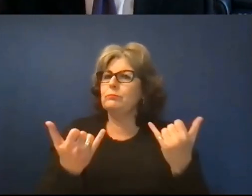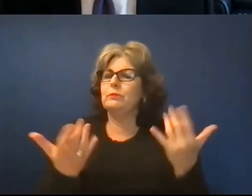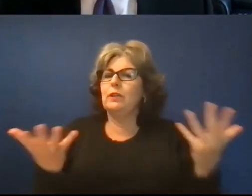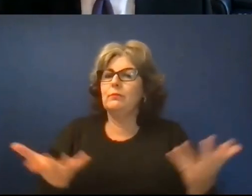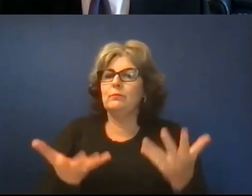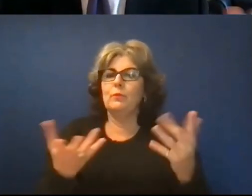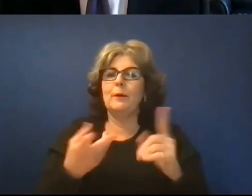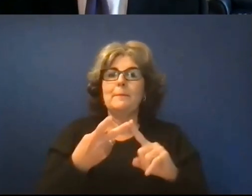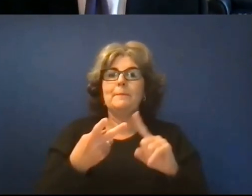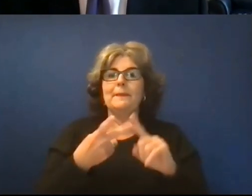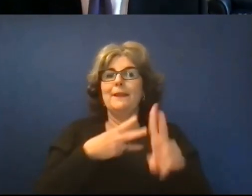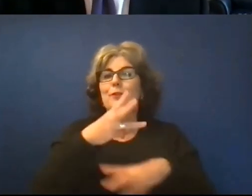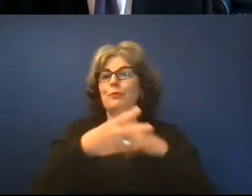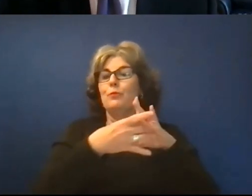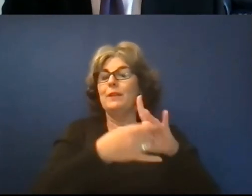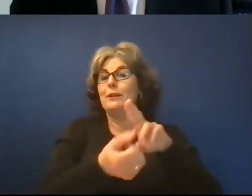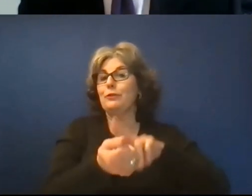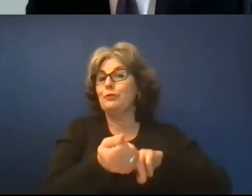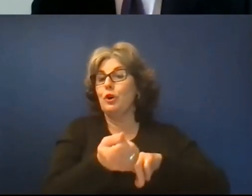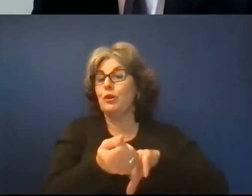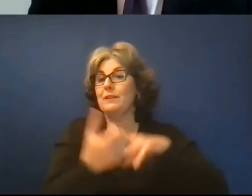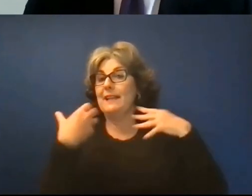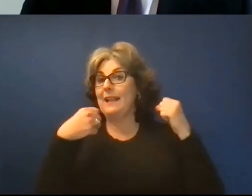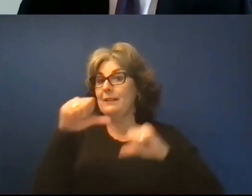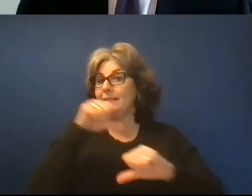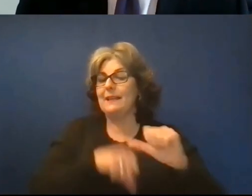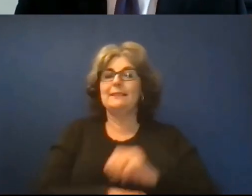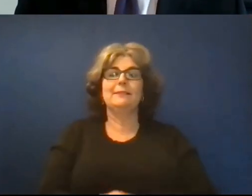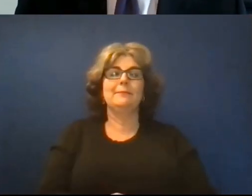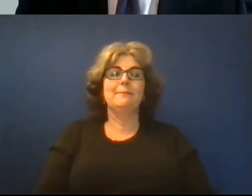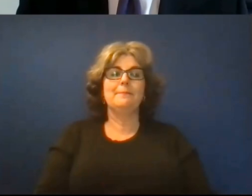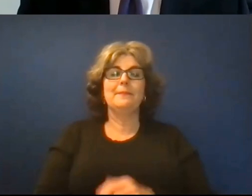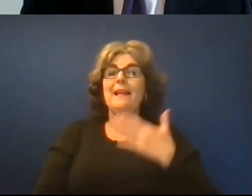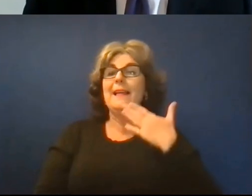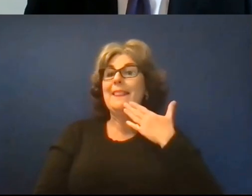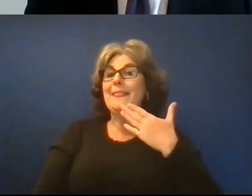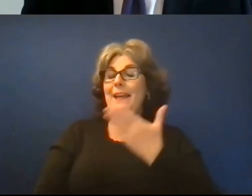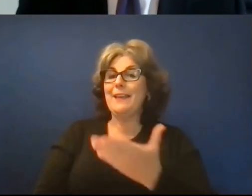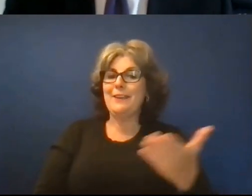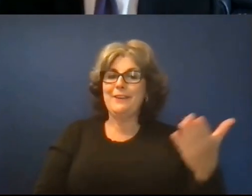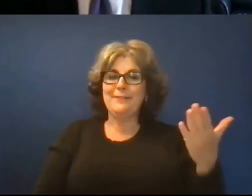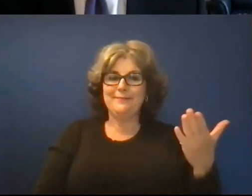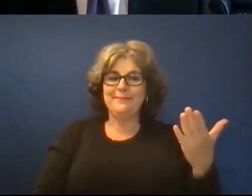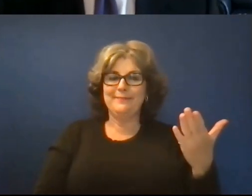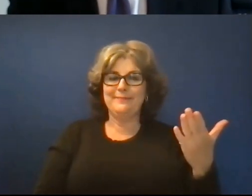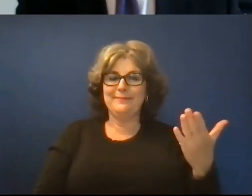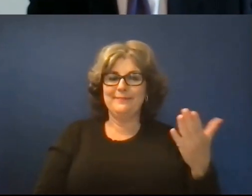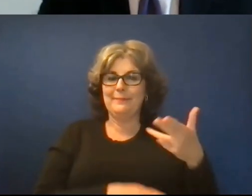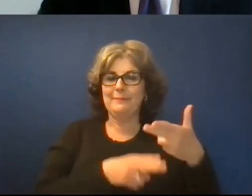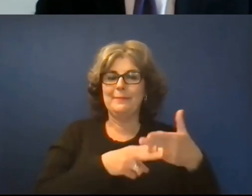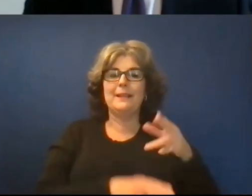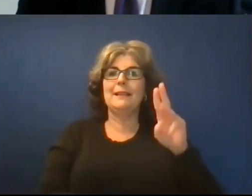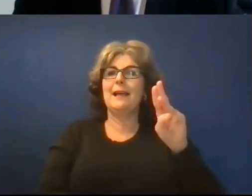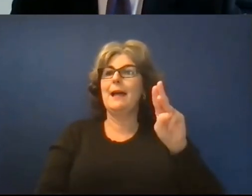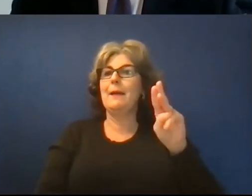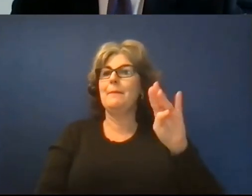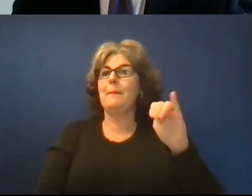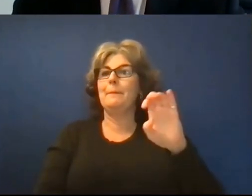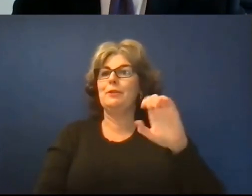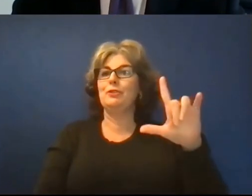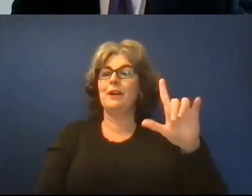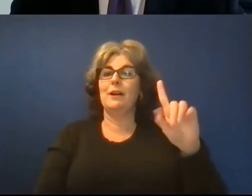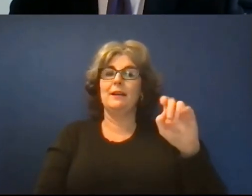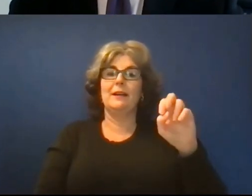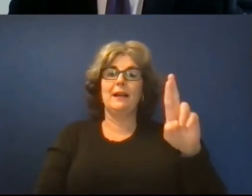in the world of nursing and health science. Yes. Well, thank you for having me. My name is Michelle Tinner. I'm